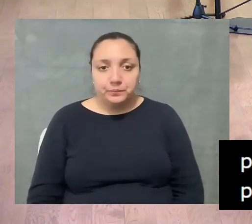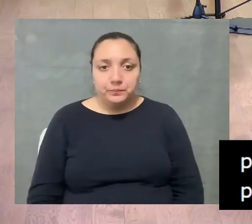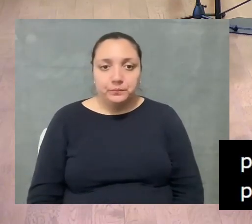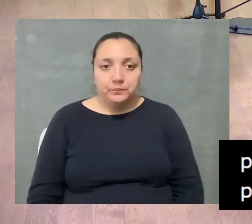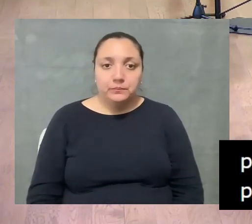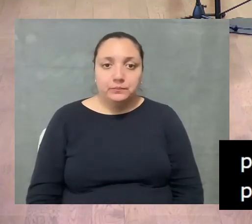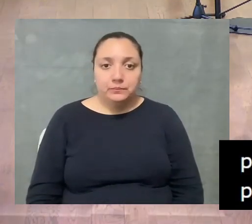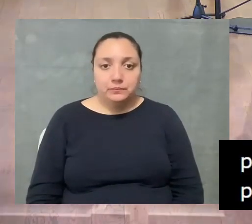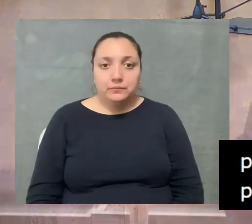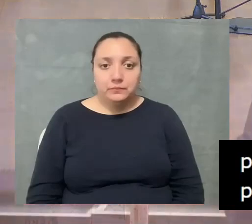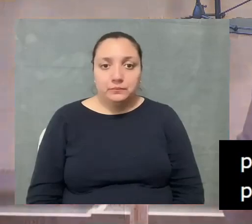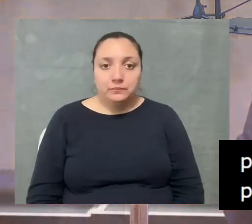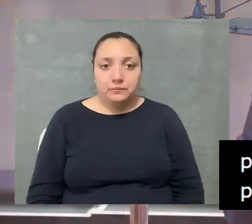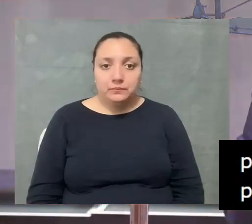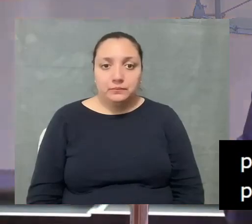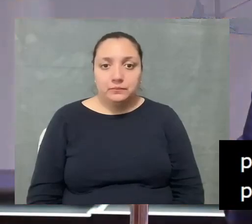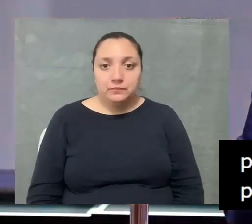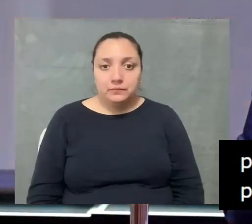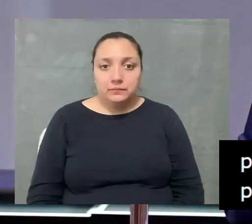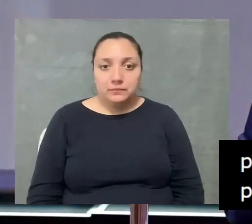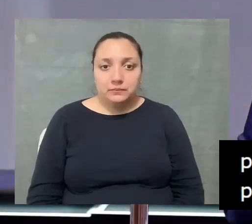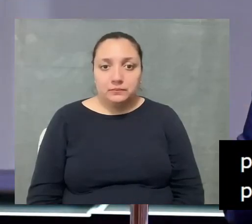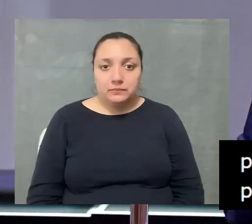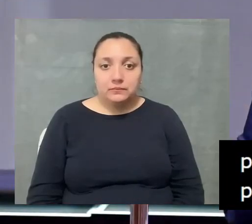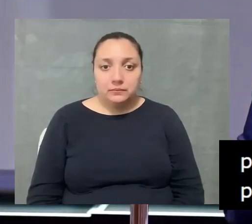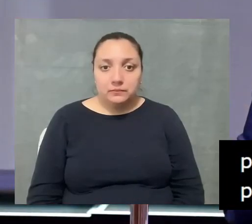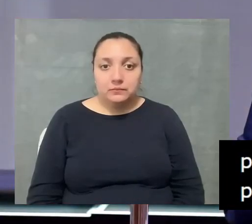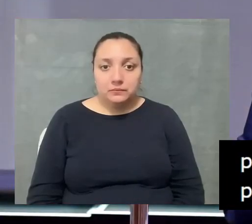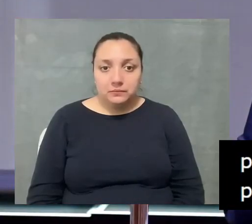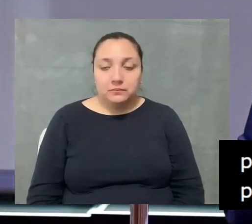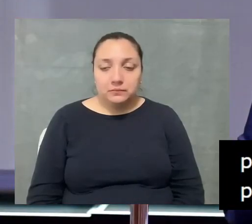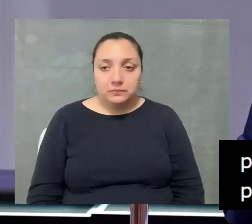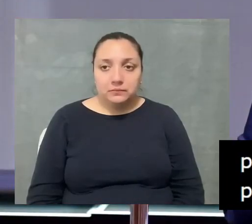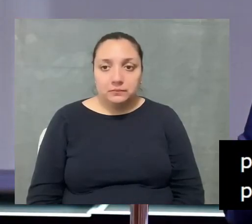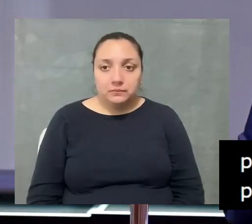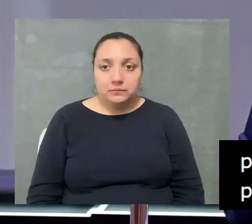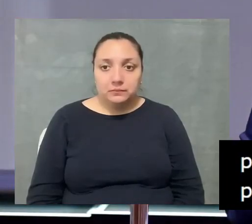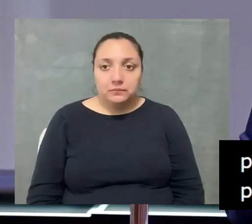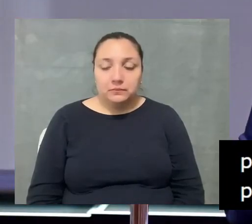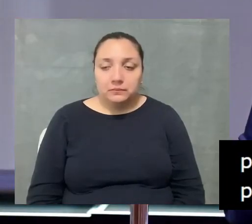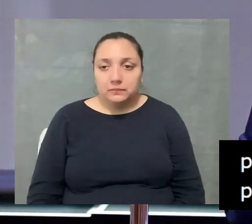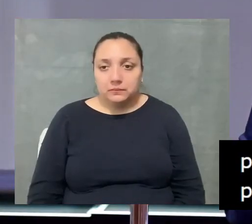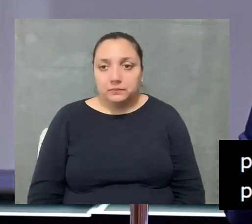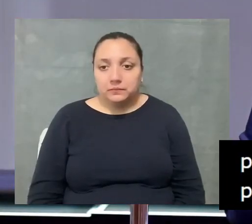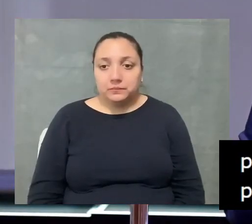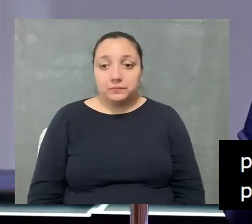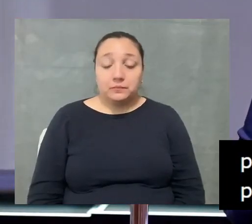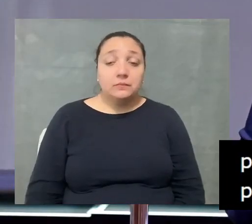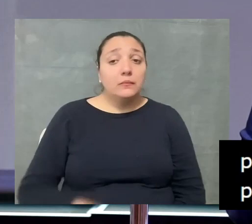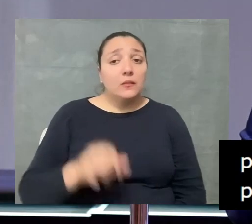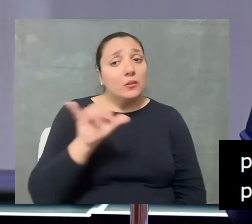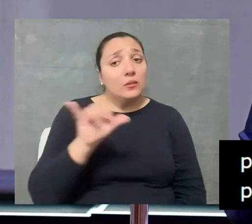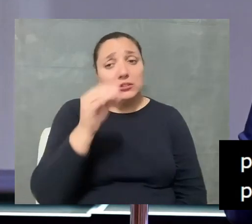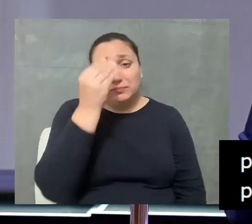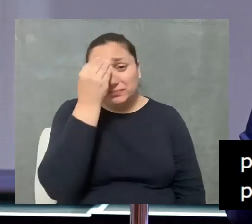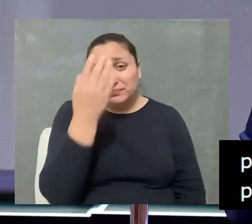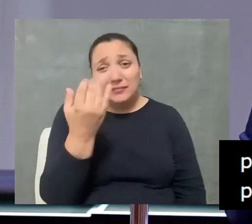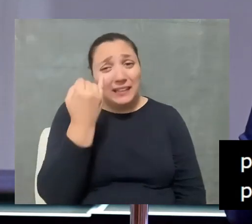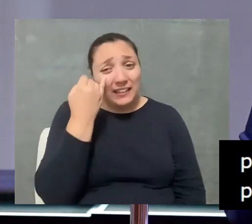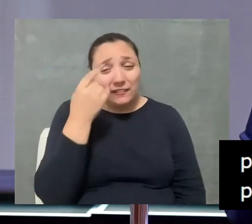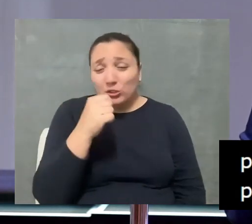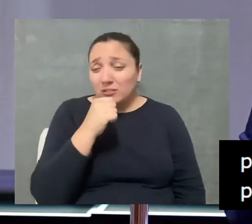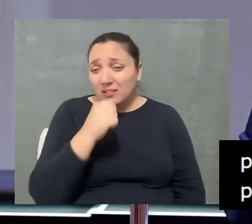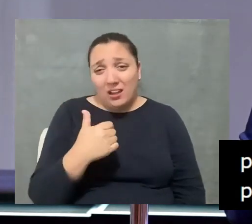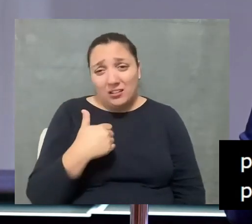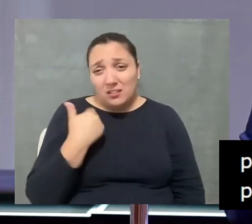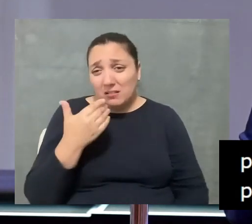And I really want to say that even if you are not a young mother, it is actually pretty